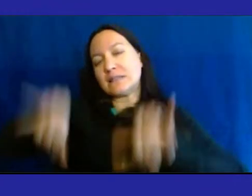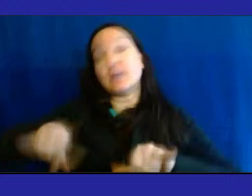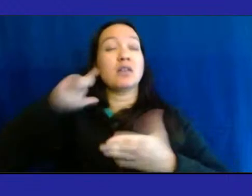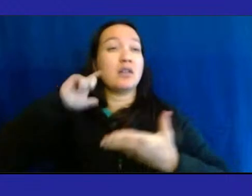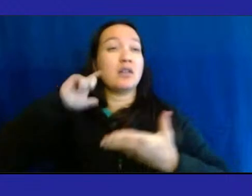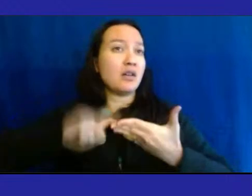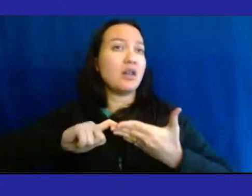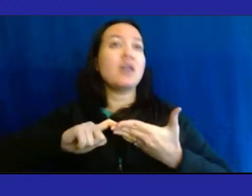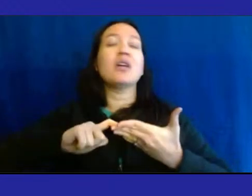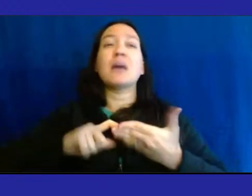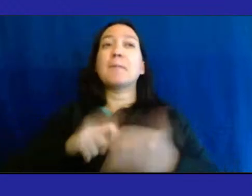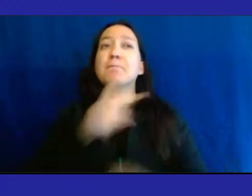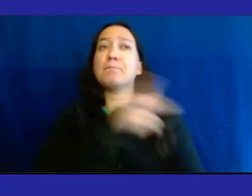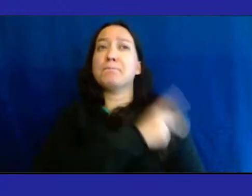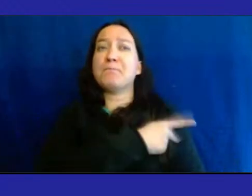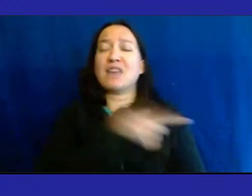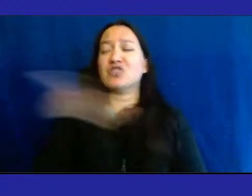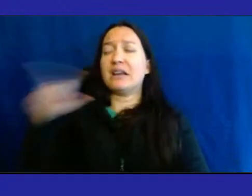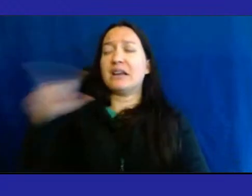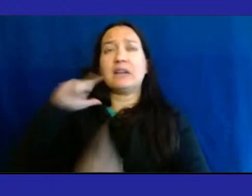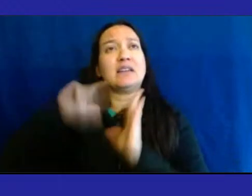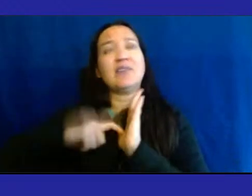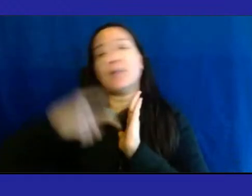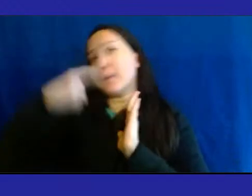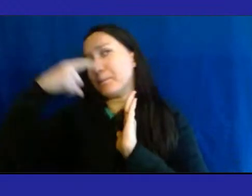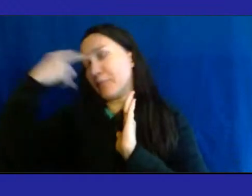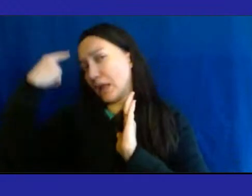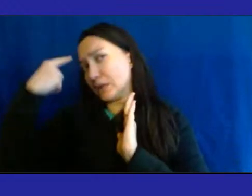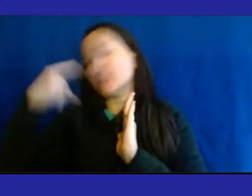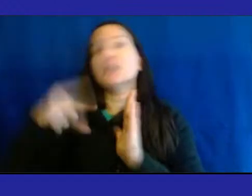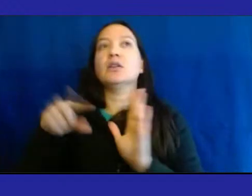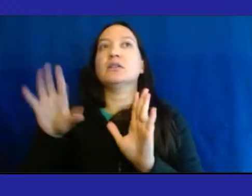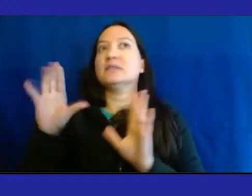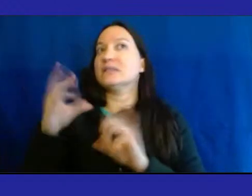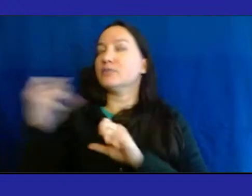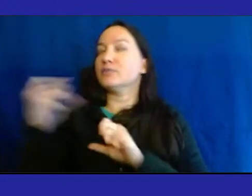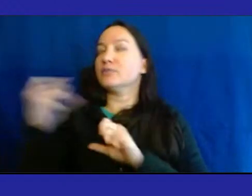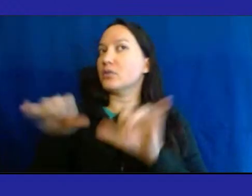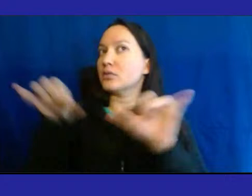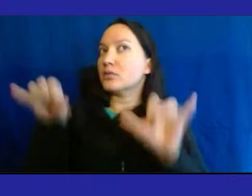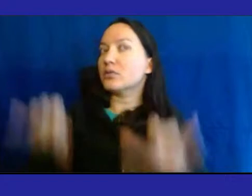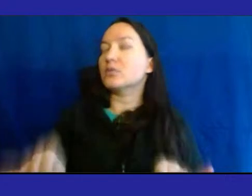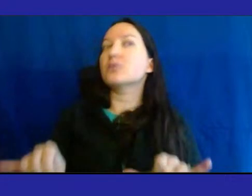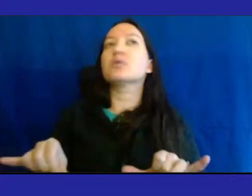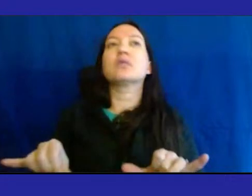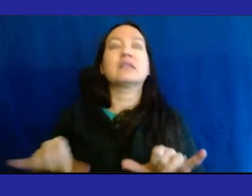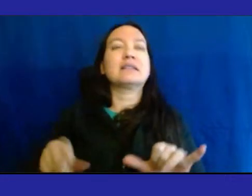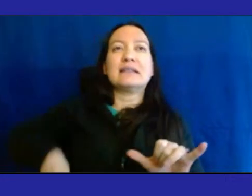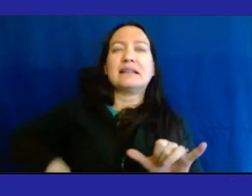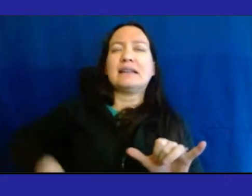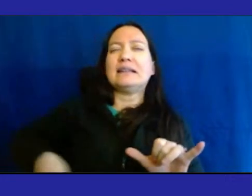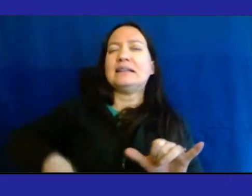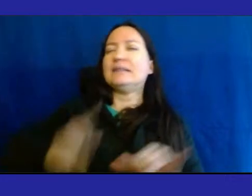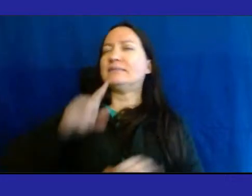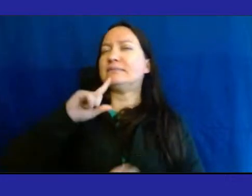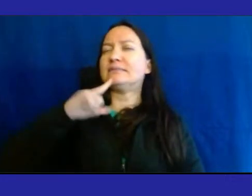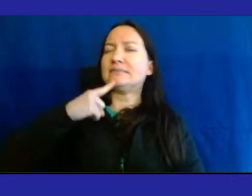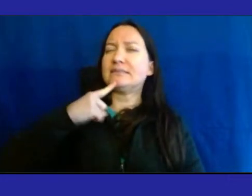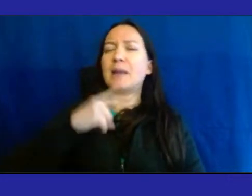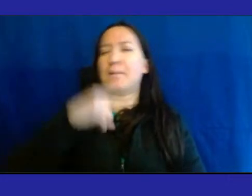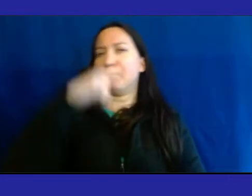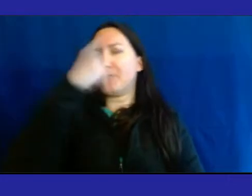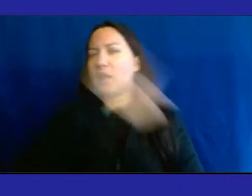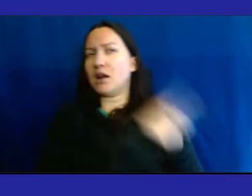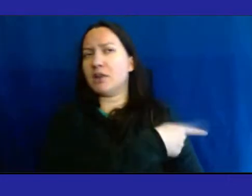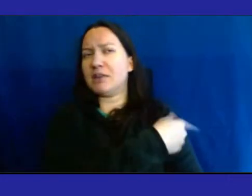for patients identified as Black has led to this systemic underestimation of kidney disease severity for many Black patients. Specifically in